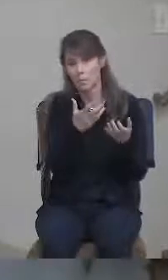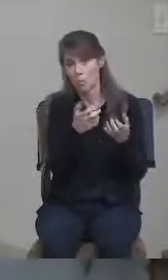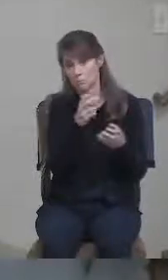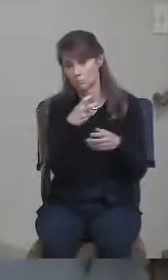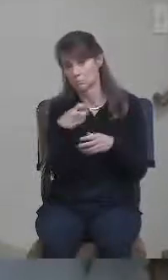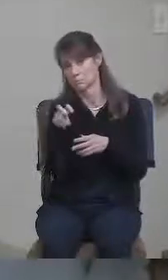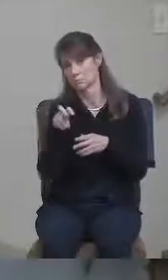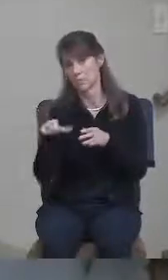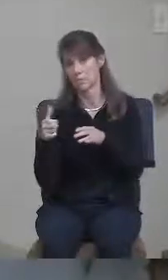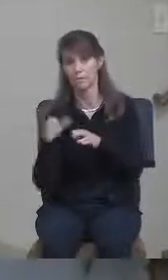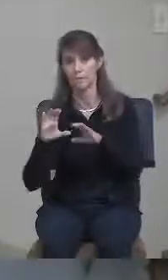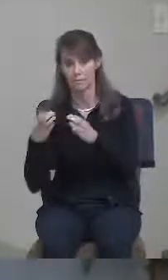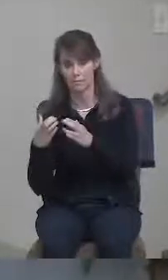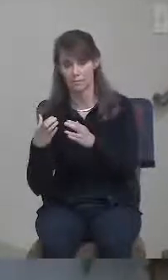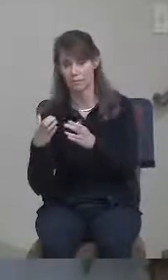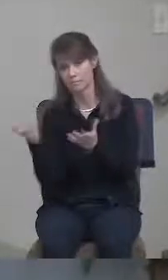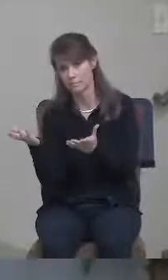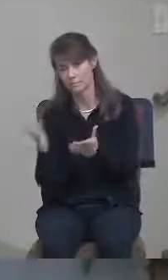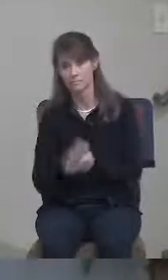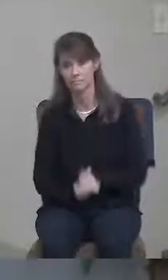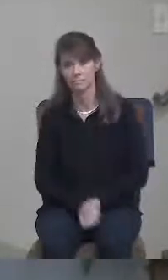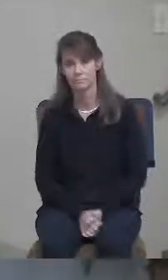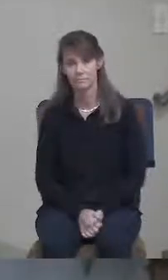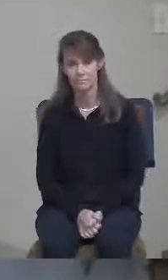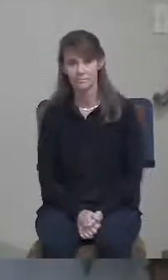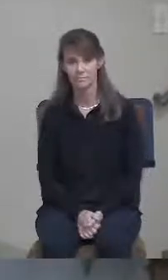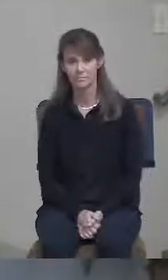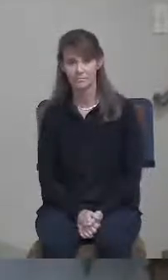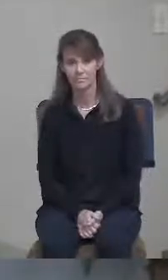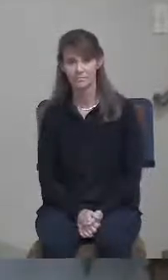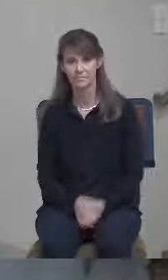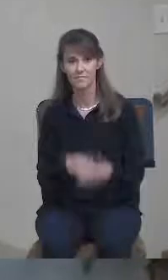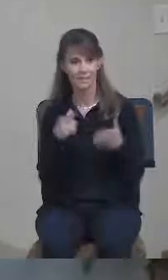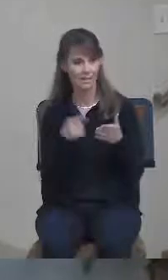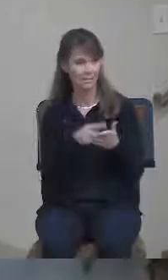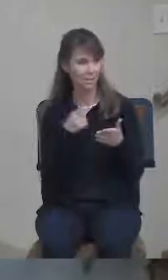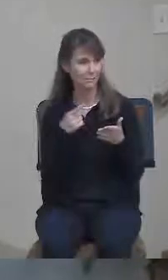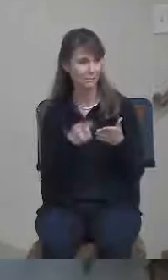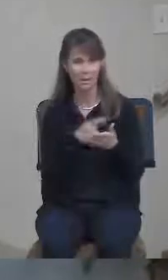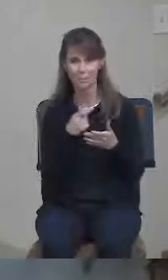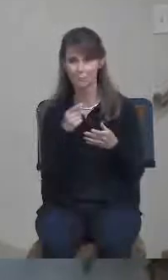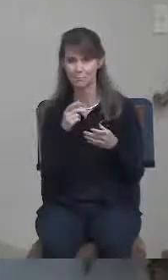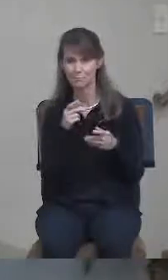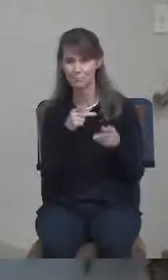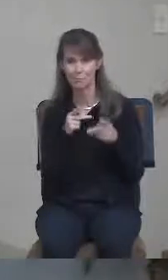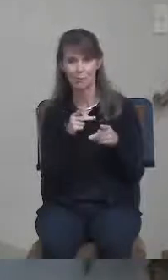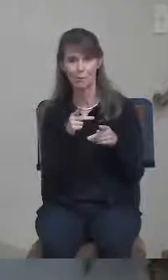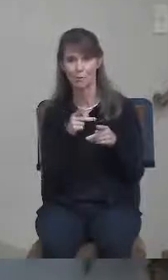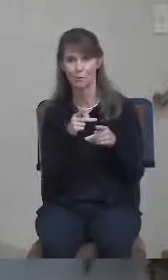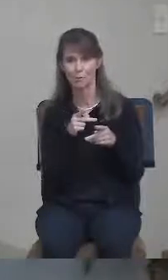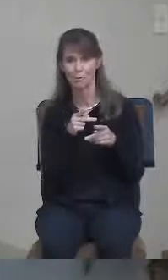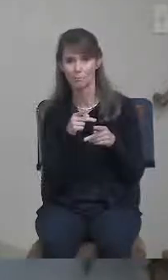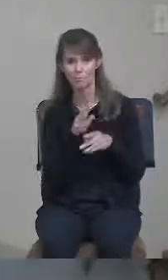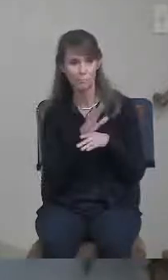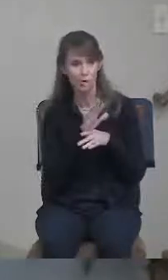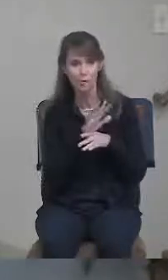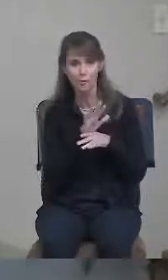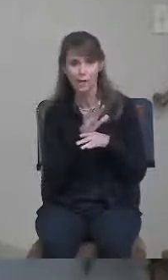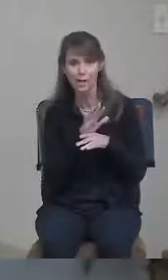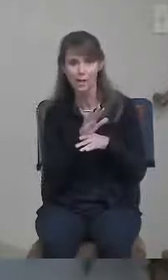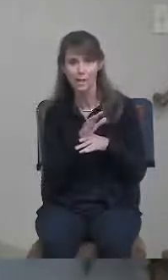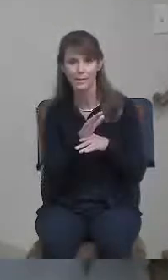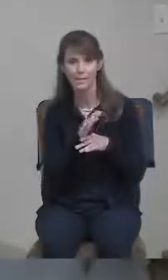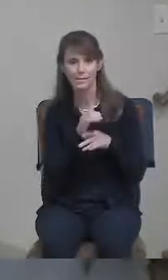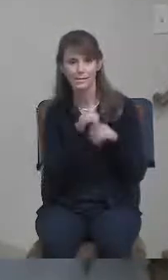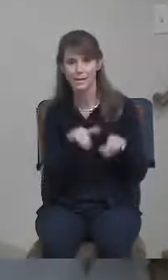You know, people watch the movie It's a Wonderful Life over and over again. I'm not sure this